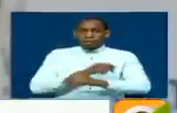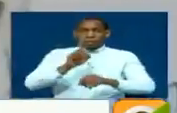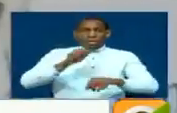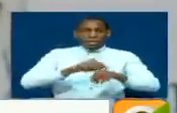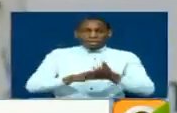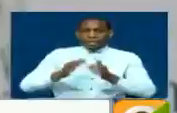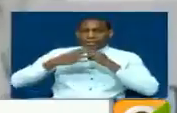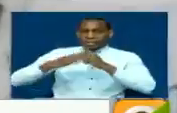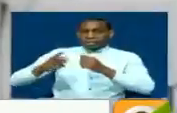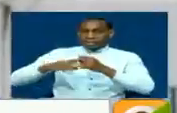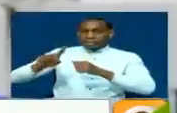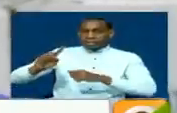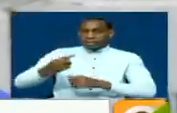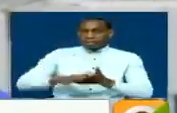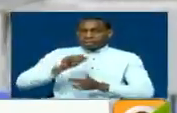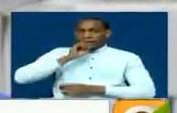jab and